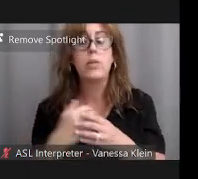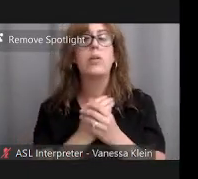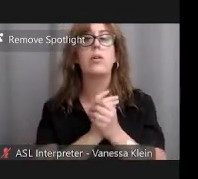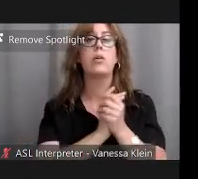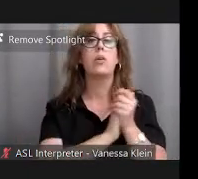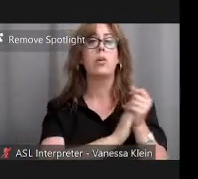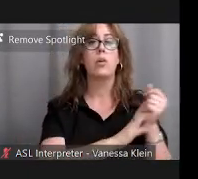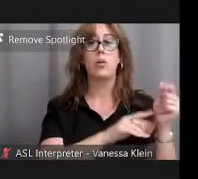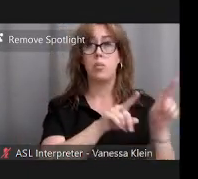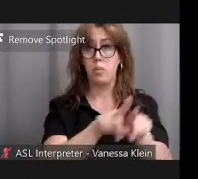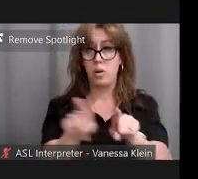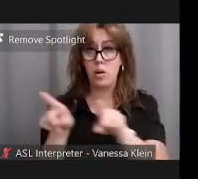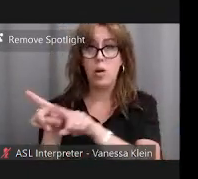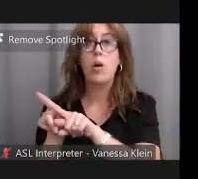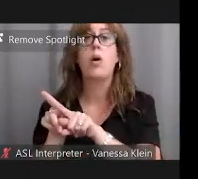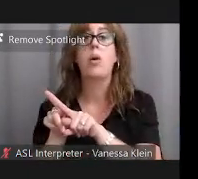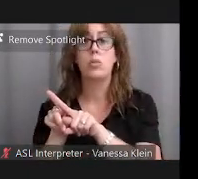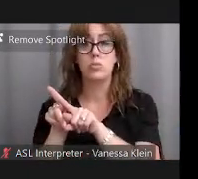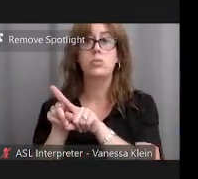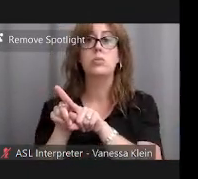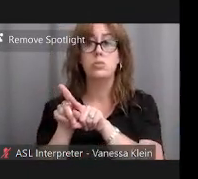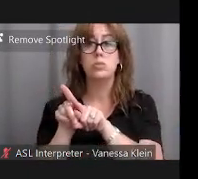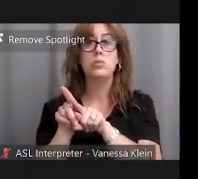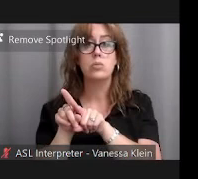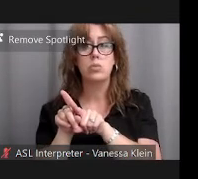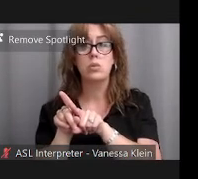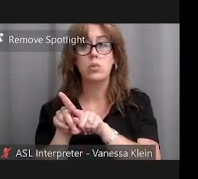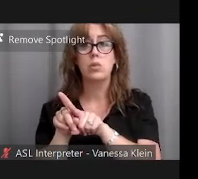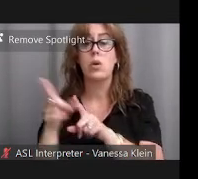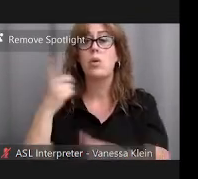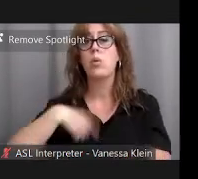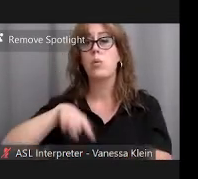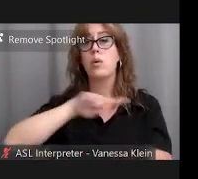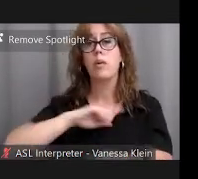the constitution, the first constitution in the world